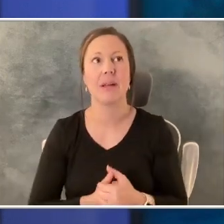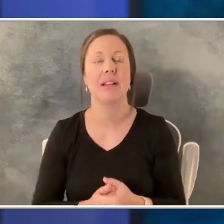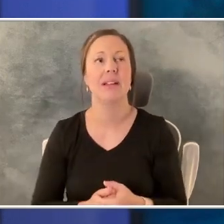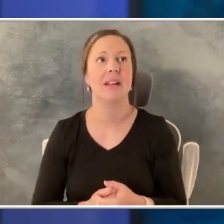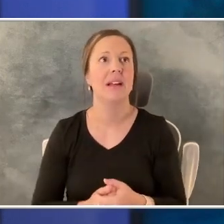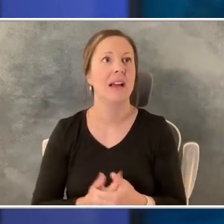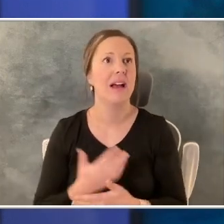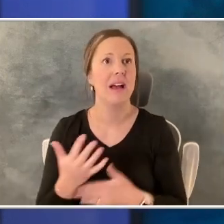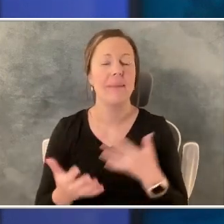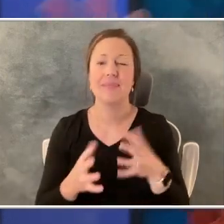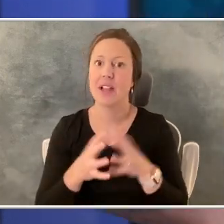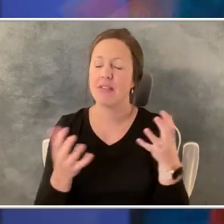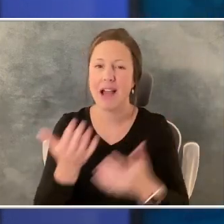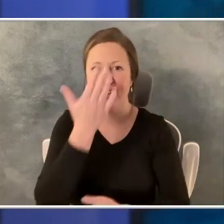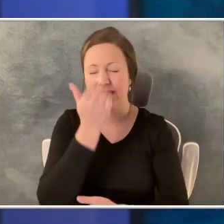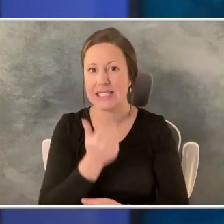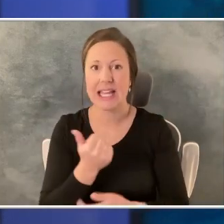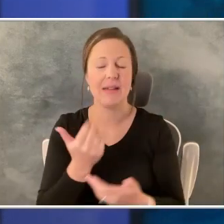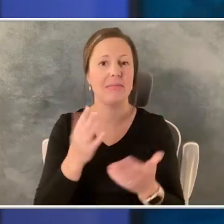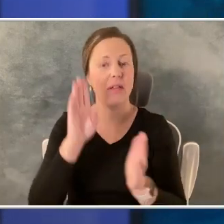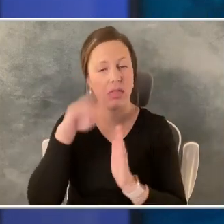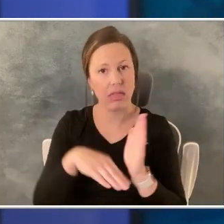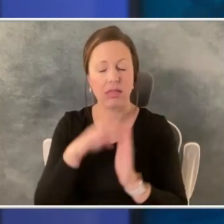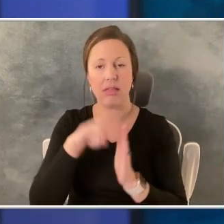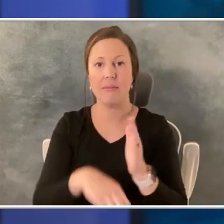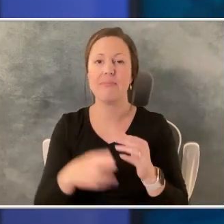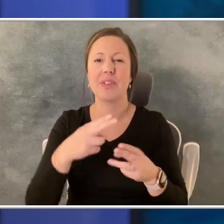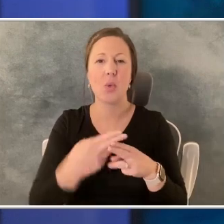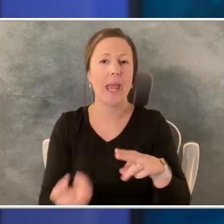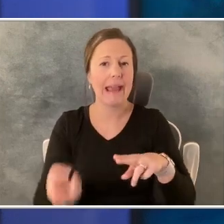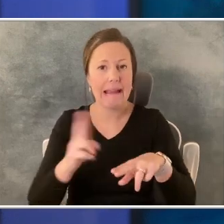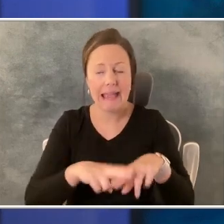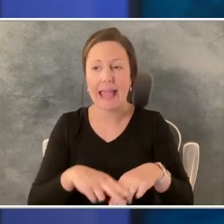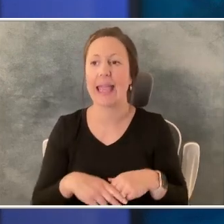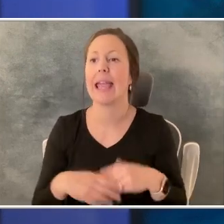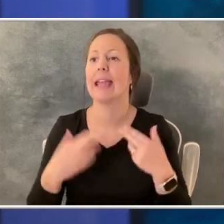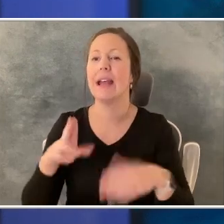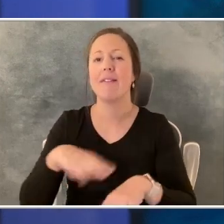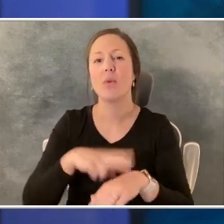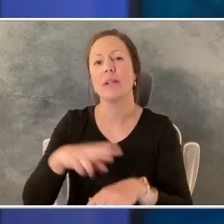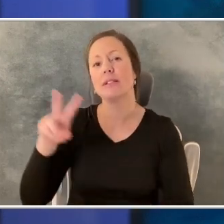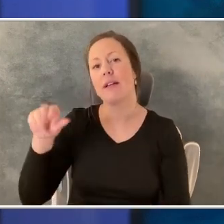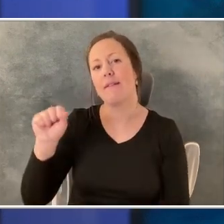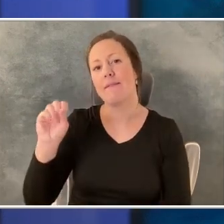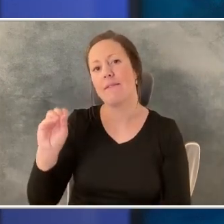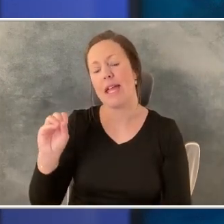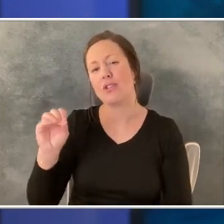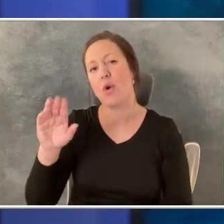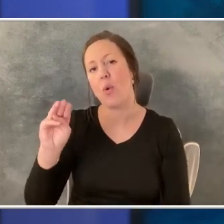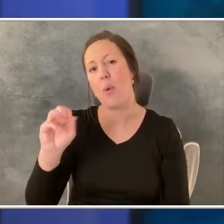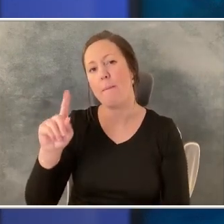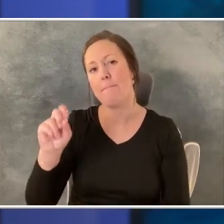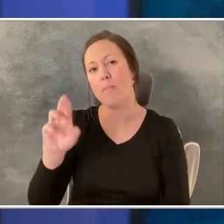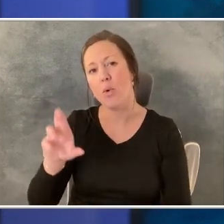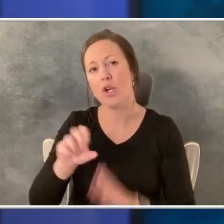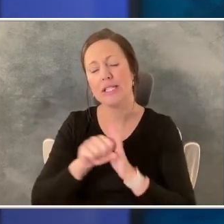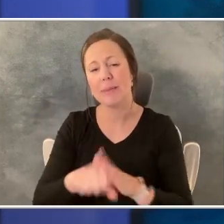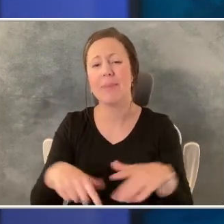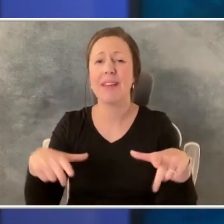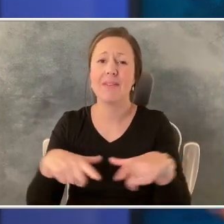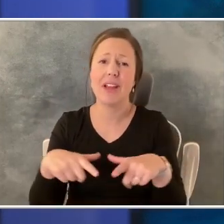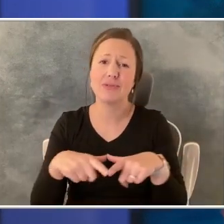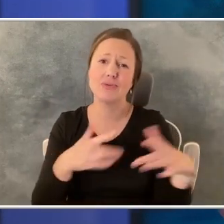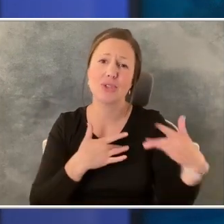sleep disturbances. Weight gain we've talked about. Of course, vasomotor symptoms. Vaginal concerns, vaginal dryness, vaginal itching,